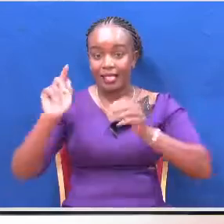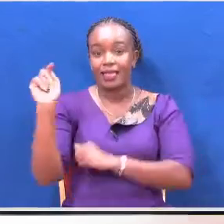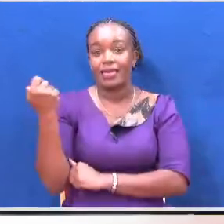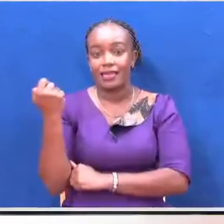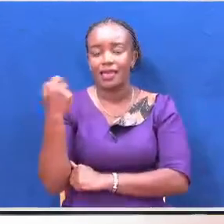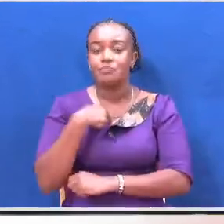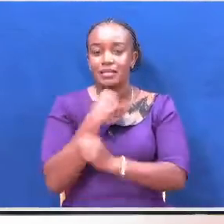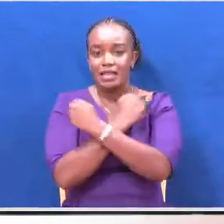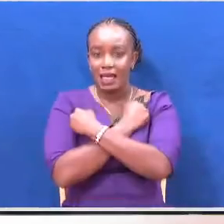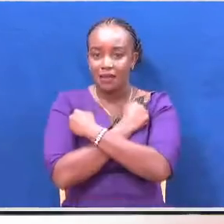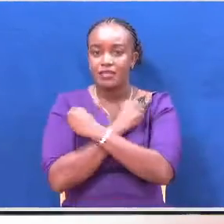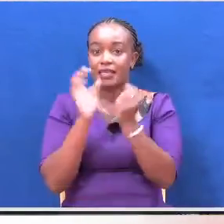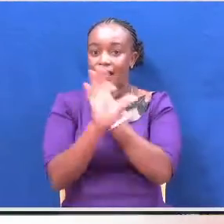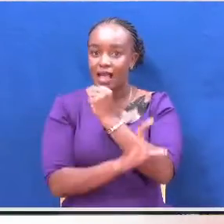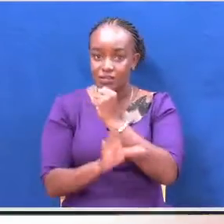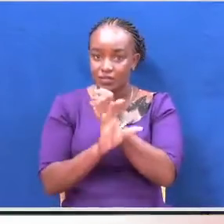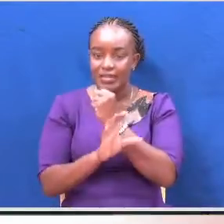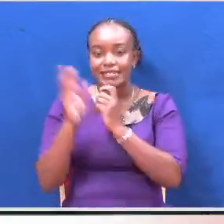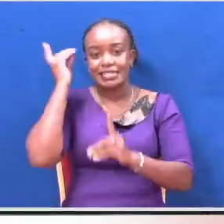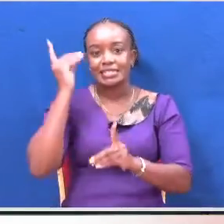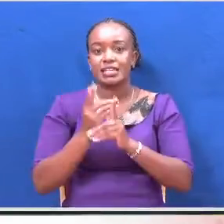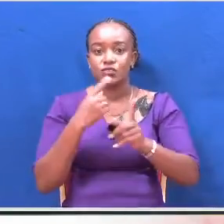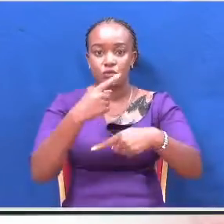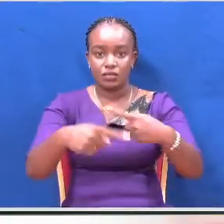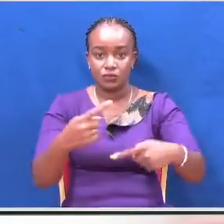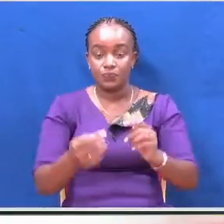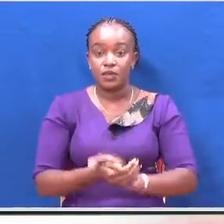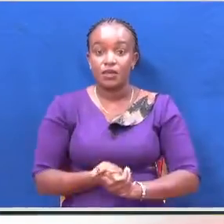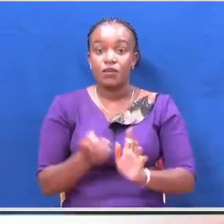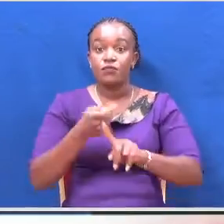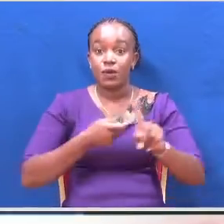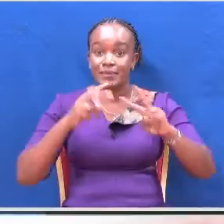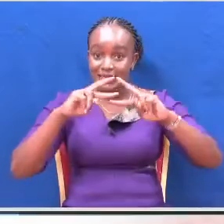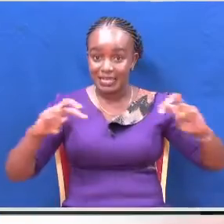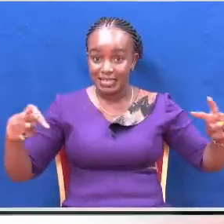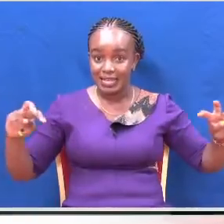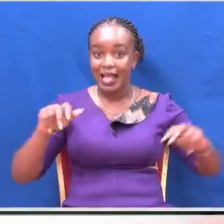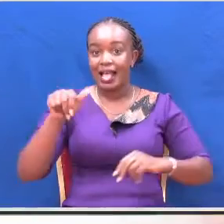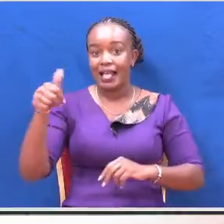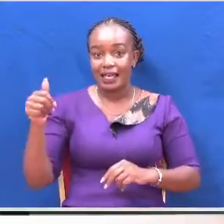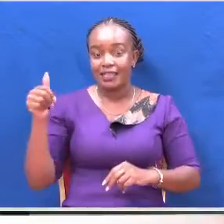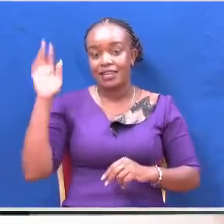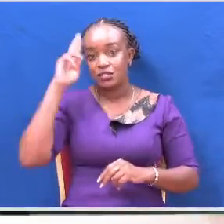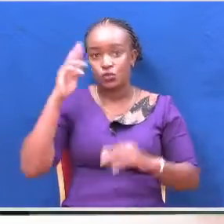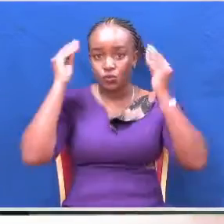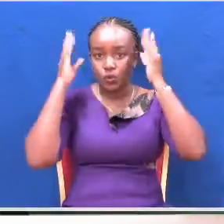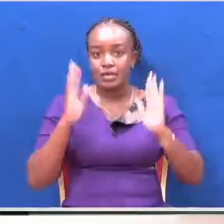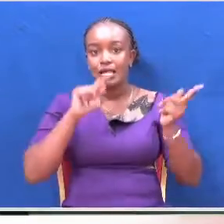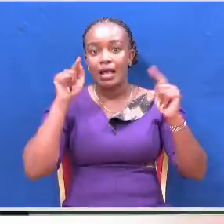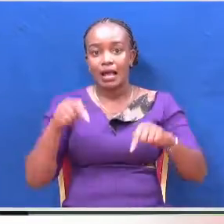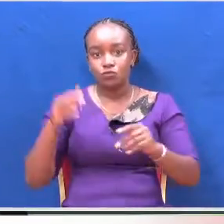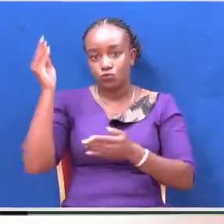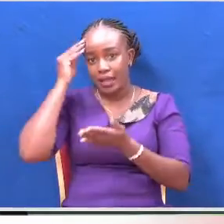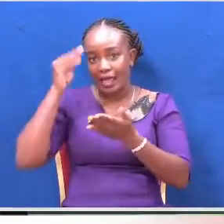and the country, and then I said, why not continue? From the research, other factors foreign students put into consideration before